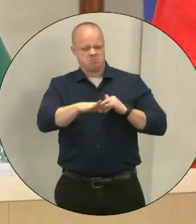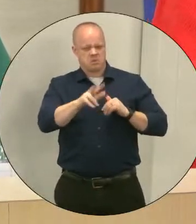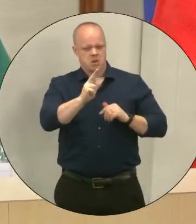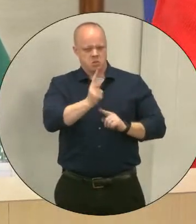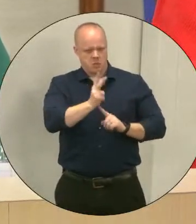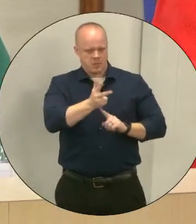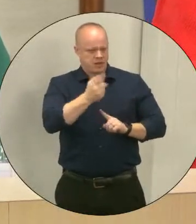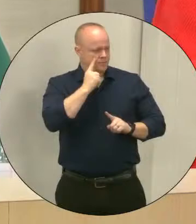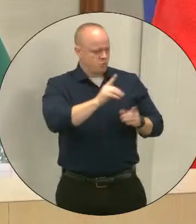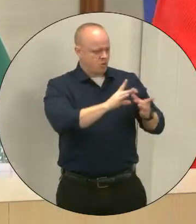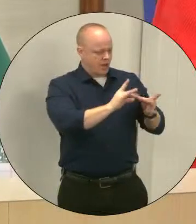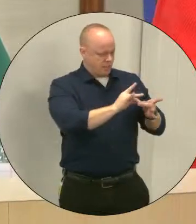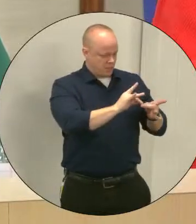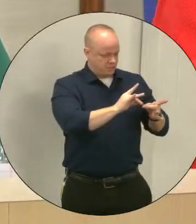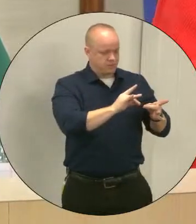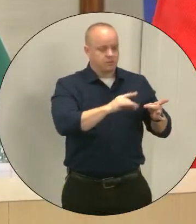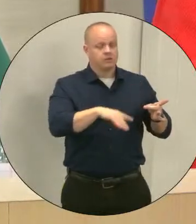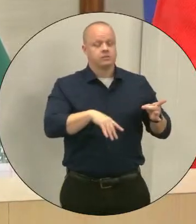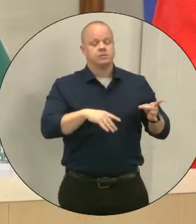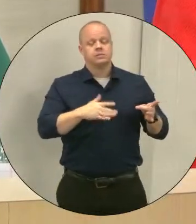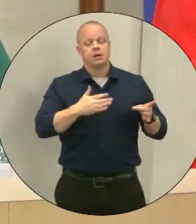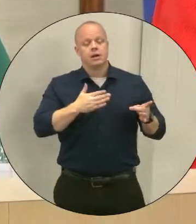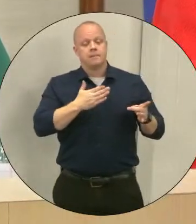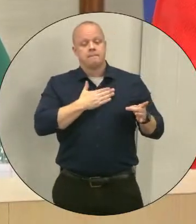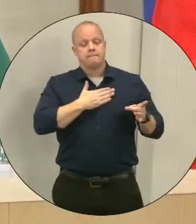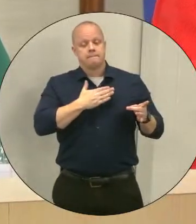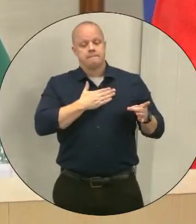their comments. My